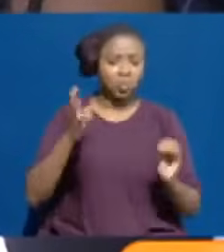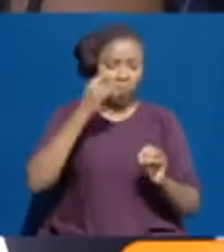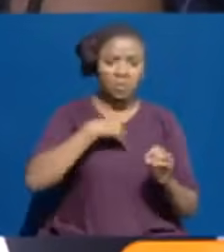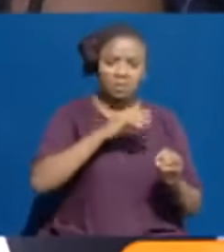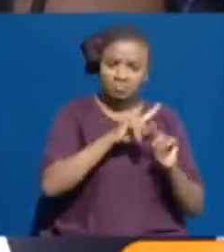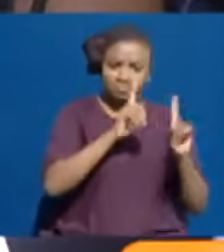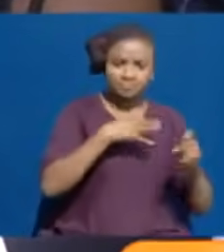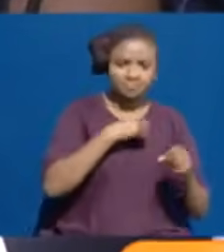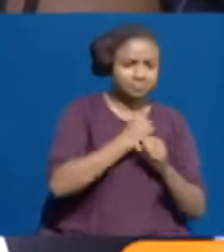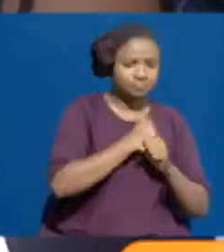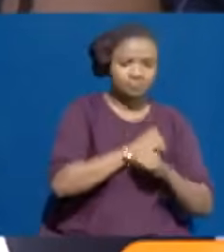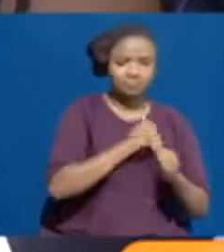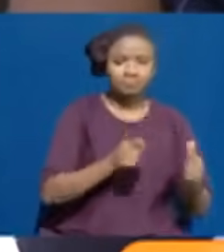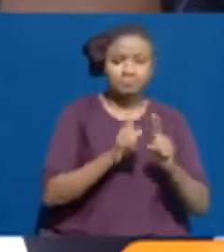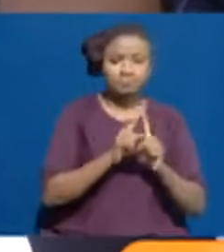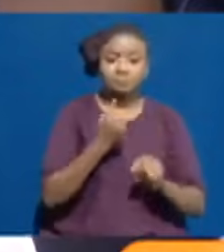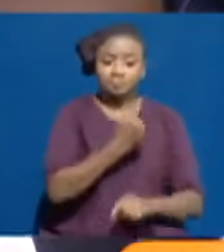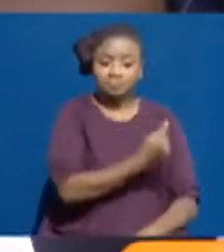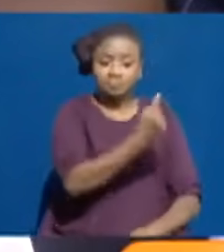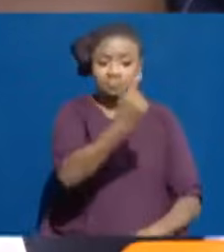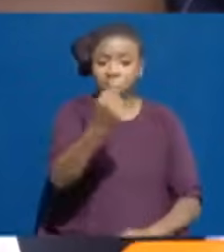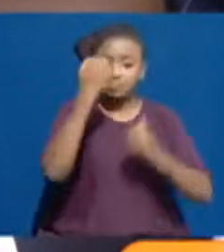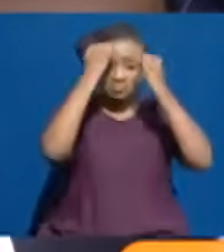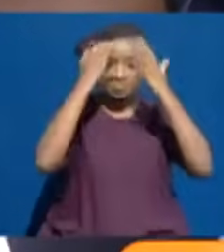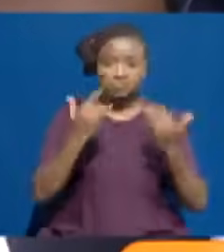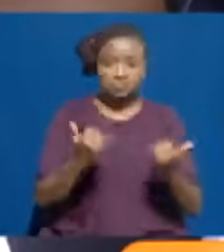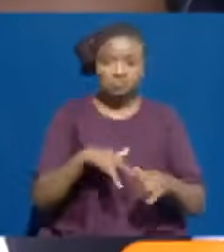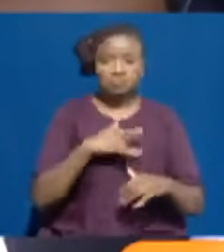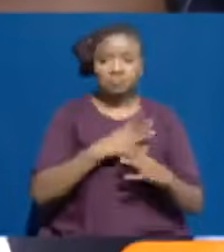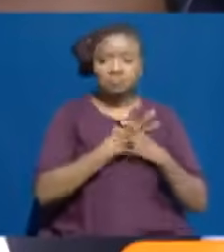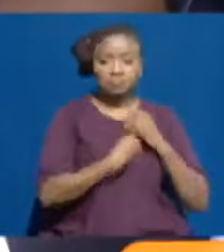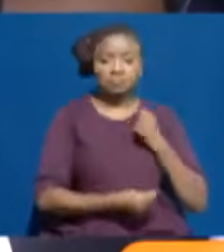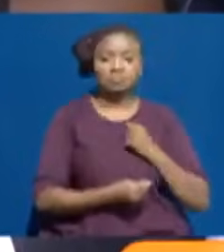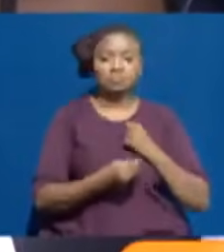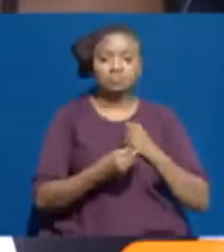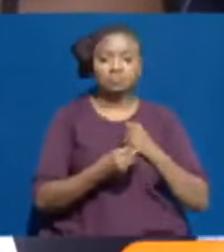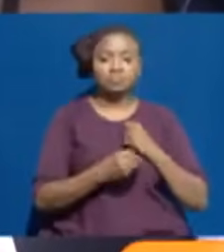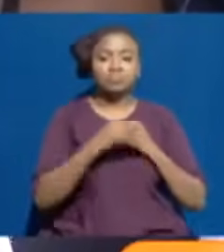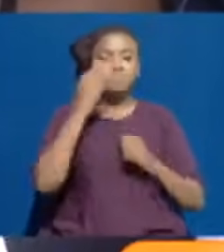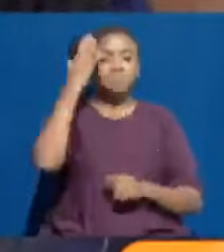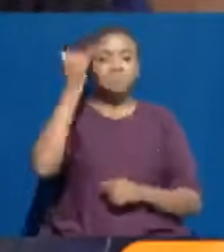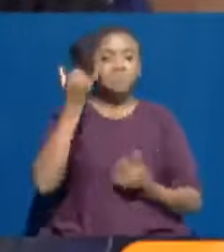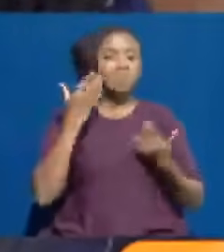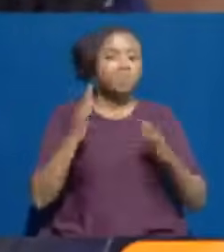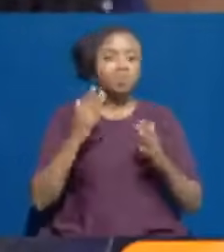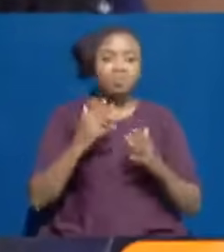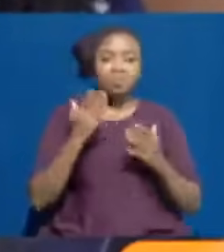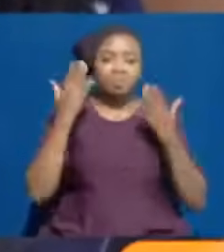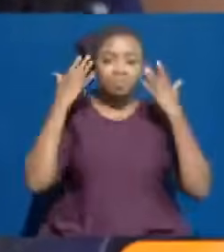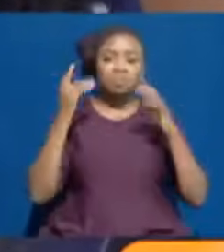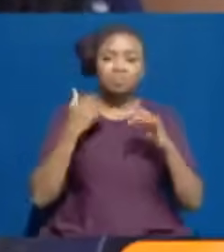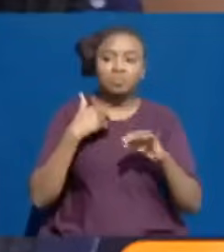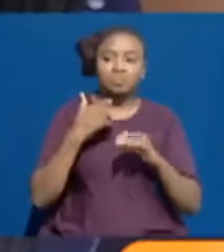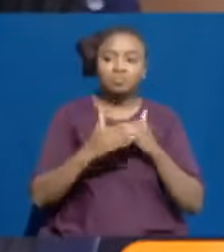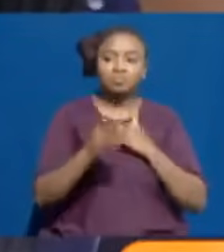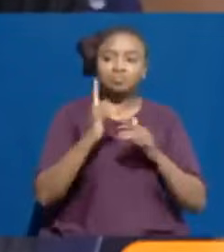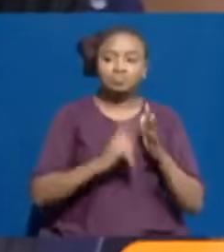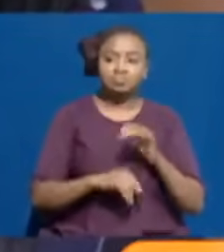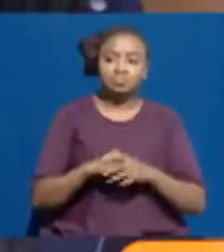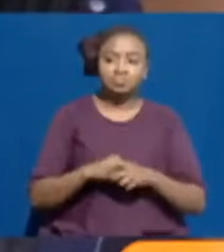had their results messed up is at the moment depressed, they're devastated, they don't know what to do. I would like to ask the